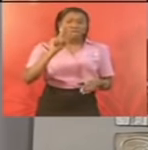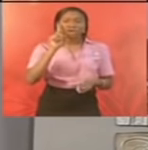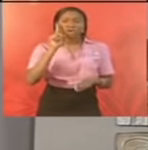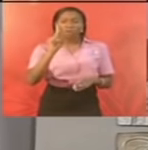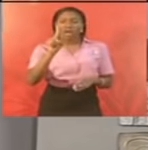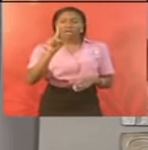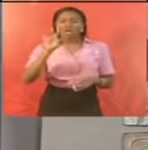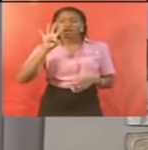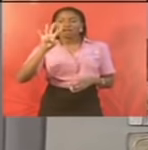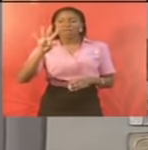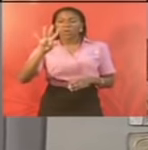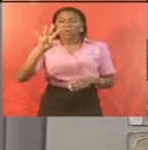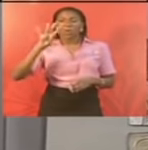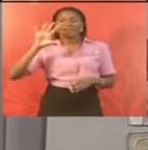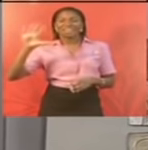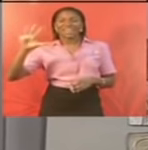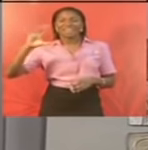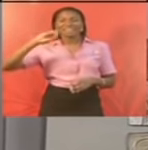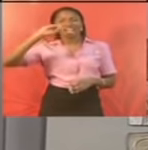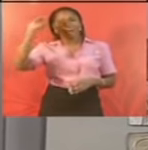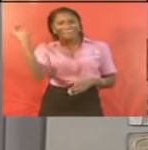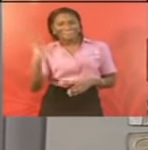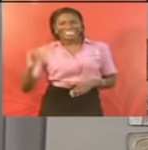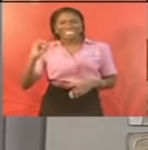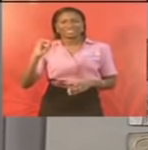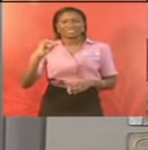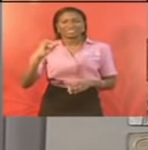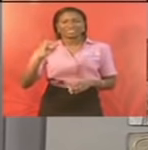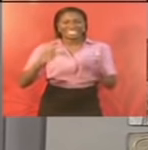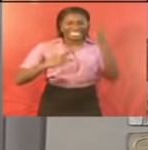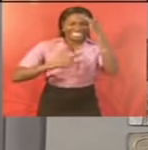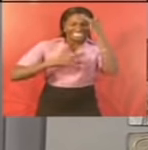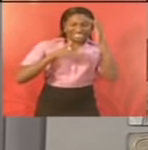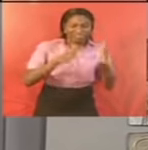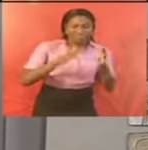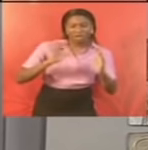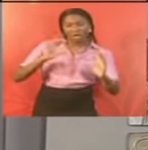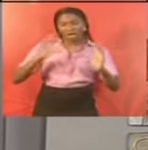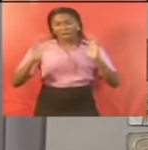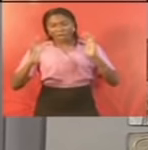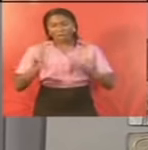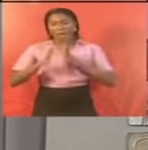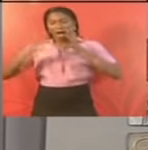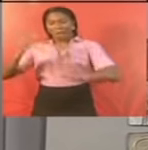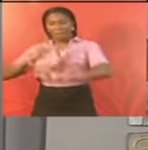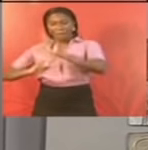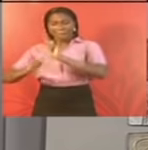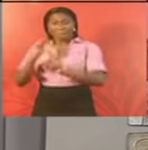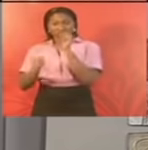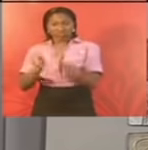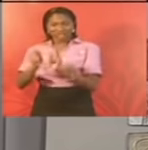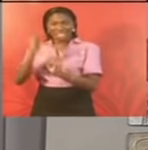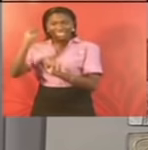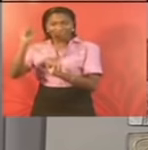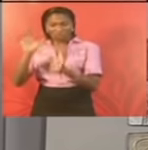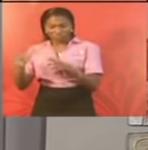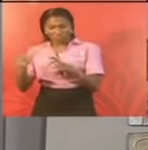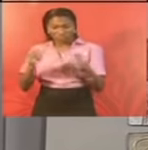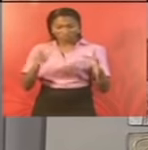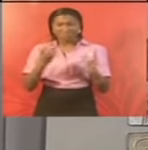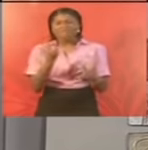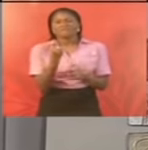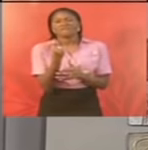0.145%. The other statistic that we worked out is our case fatality